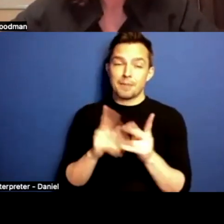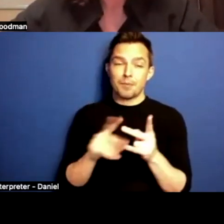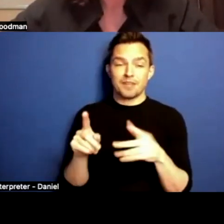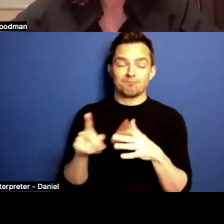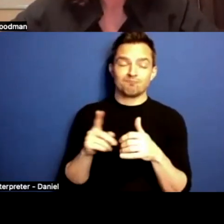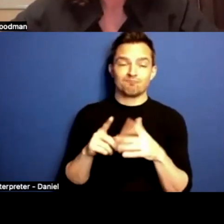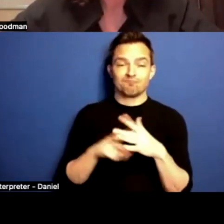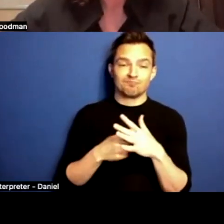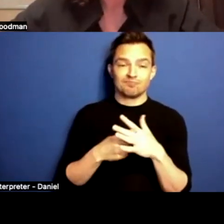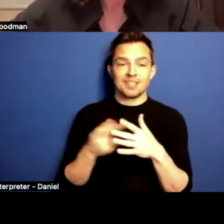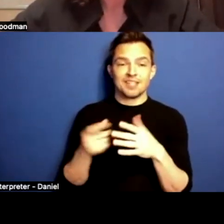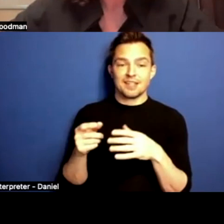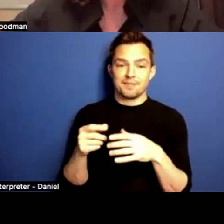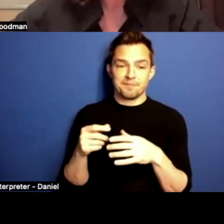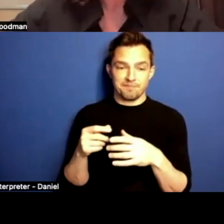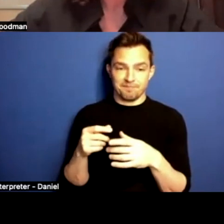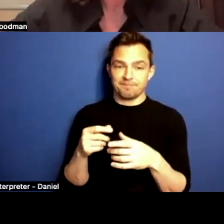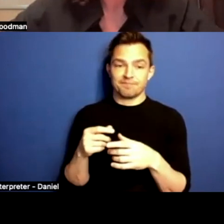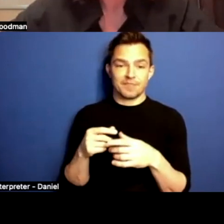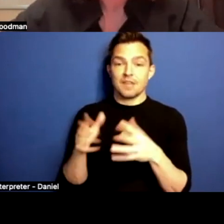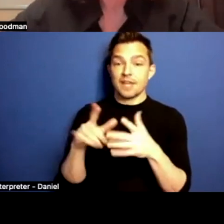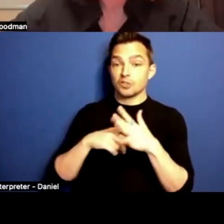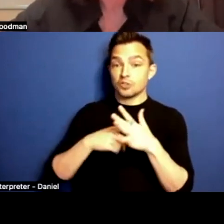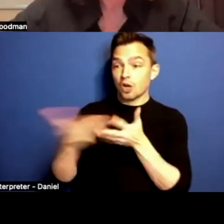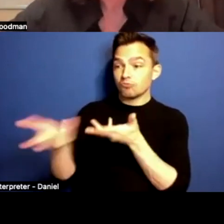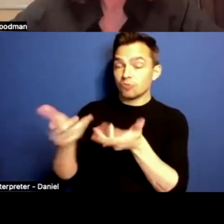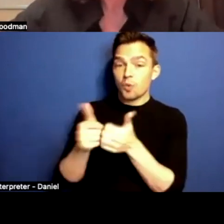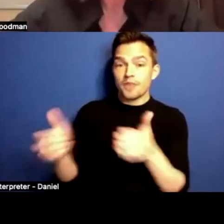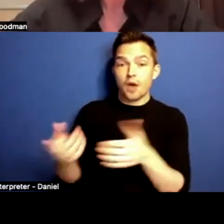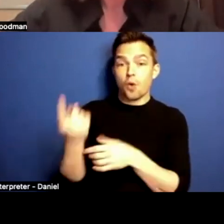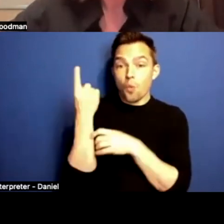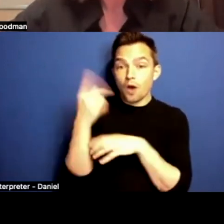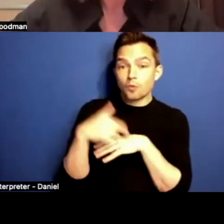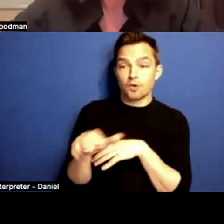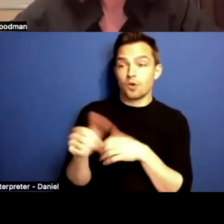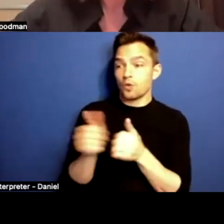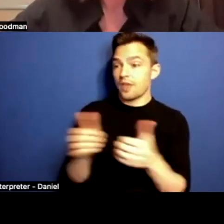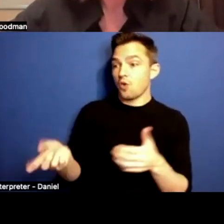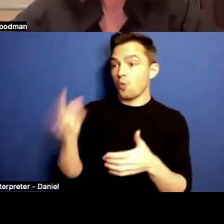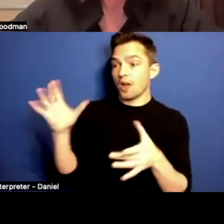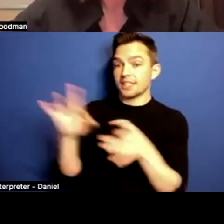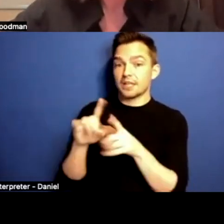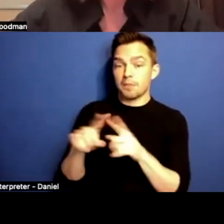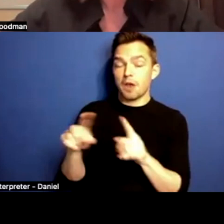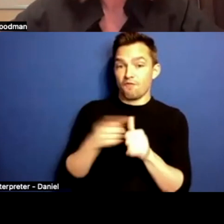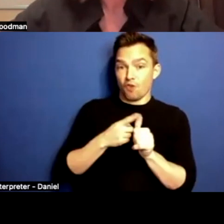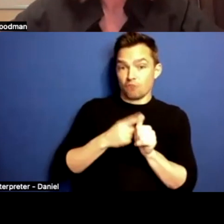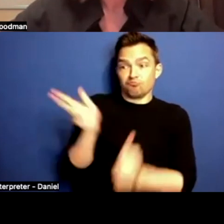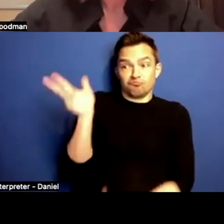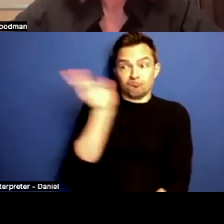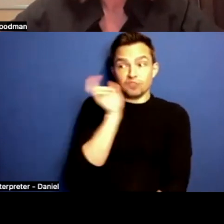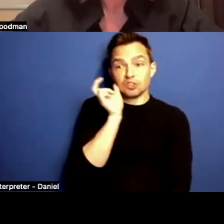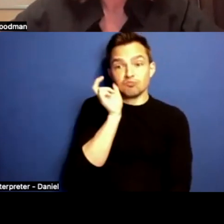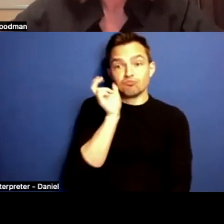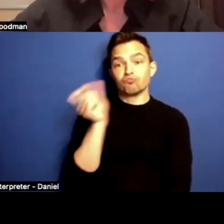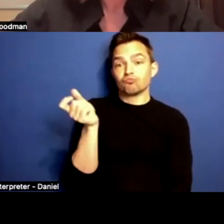can leave an interaction with not one single referral, not one single connection, but I listen and I understand what might be